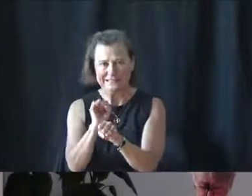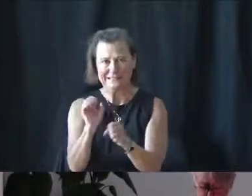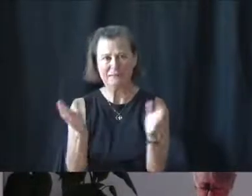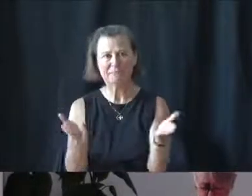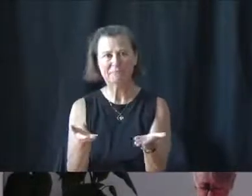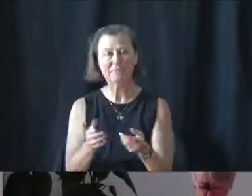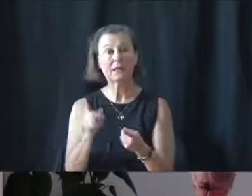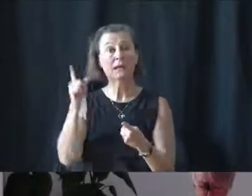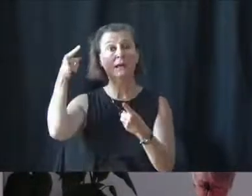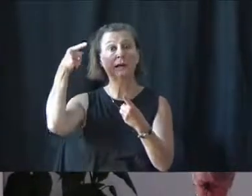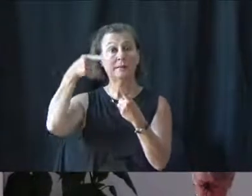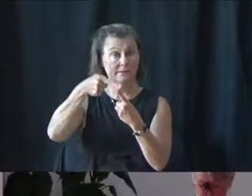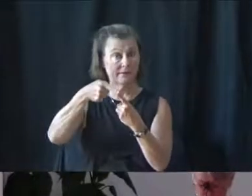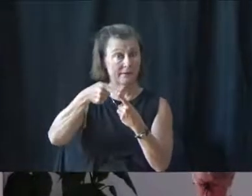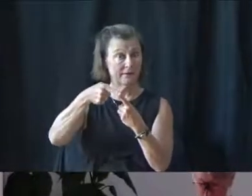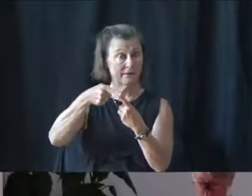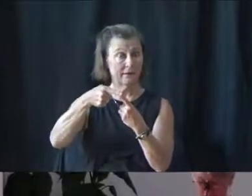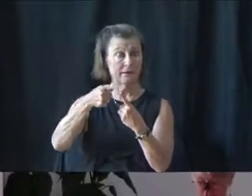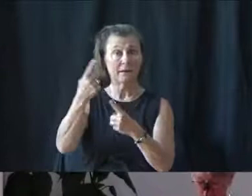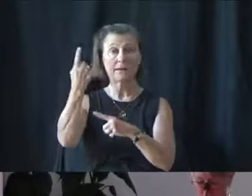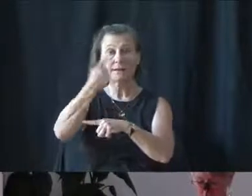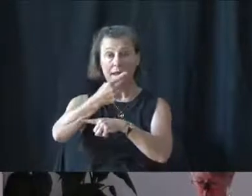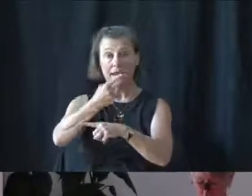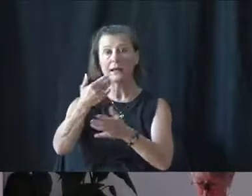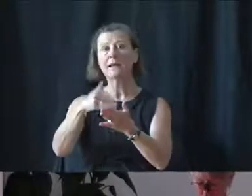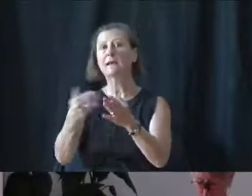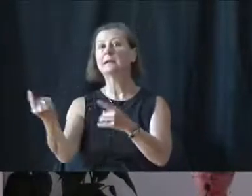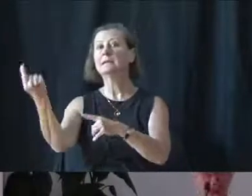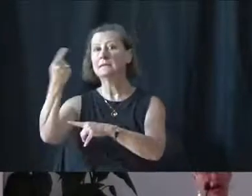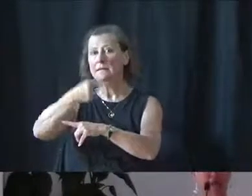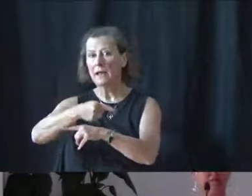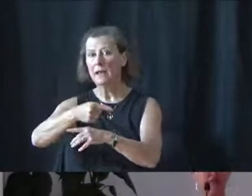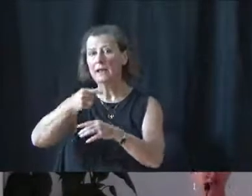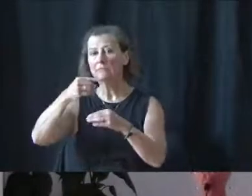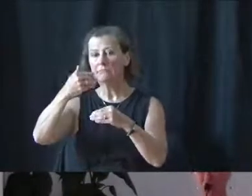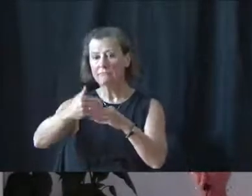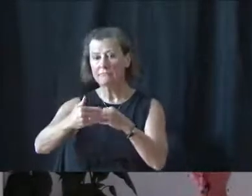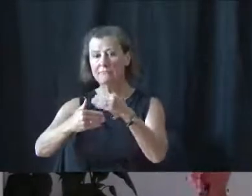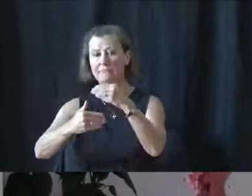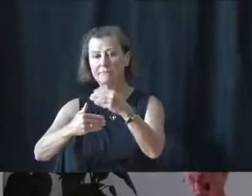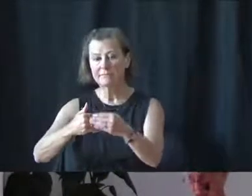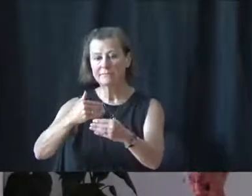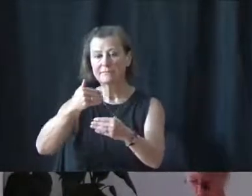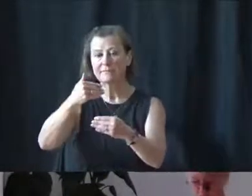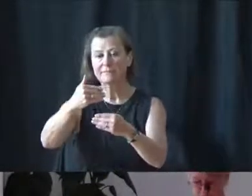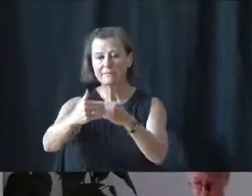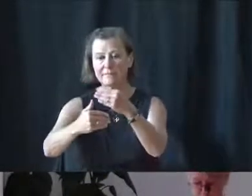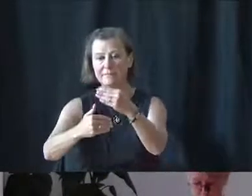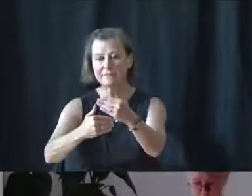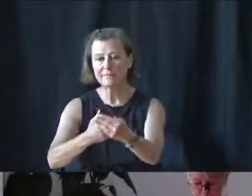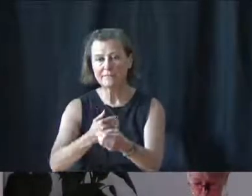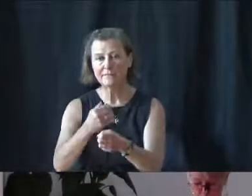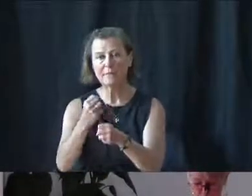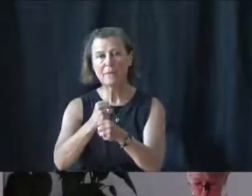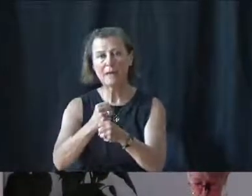until day calling unto day shall make a life worth living.